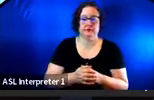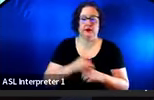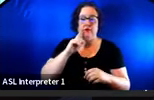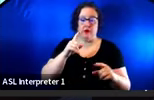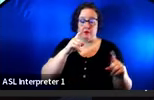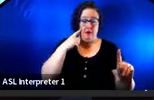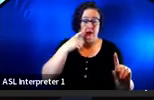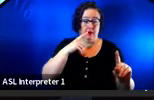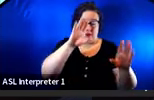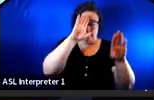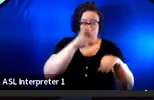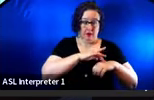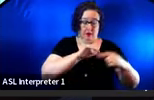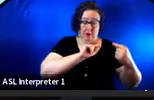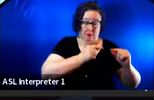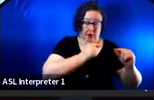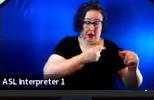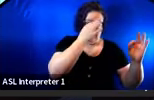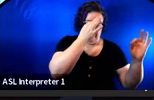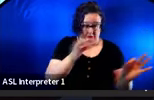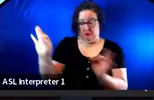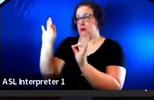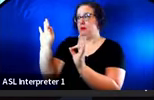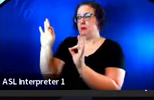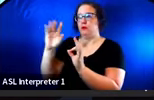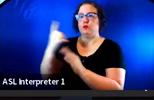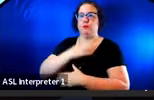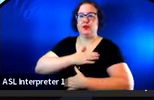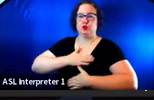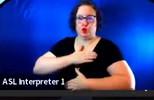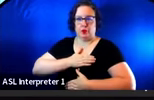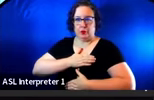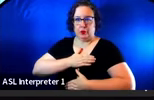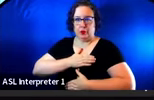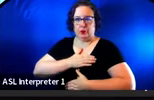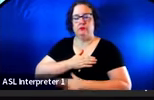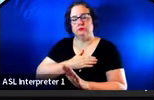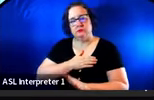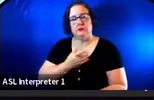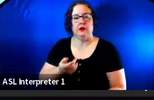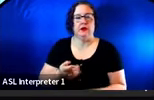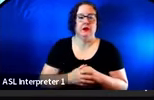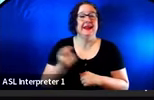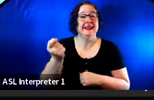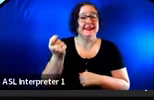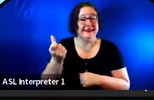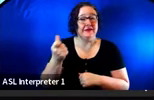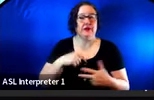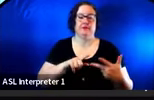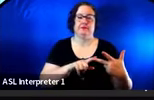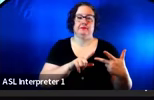pain to something enjoyable, right? Which is a little bit different from